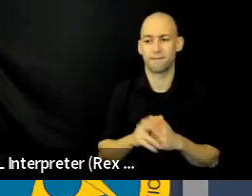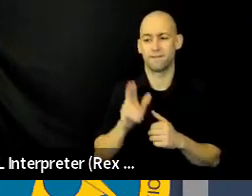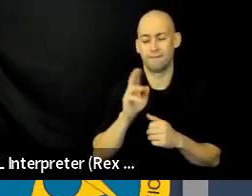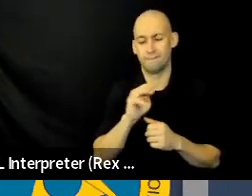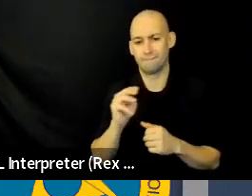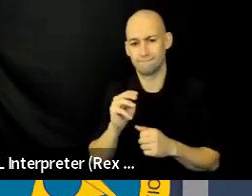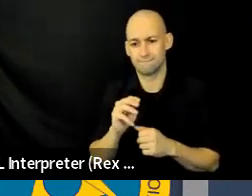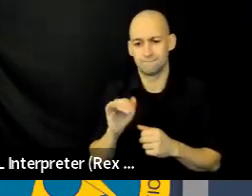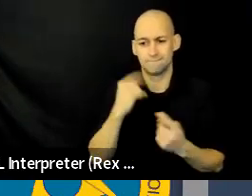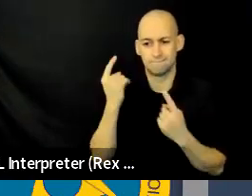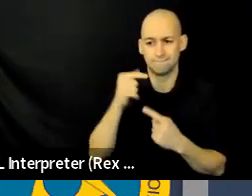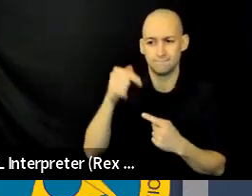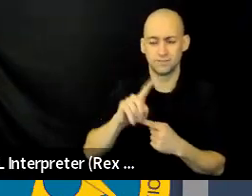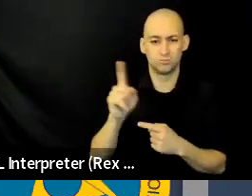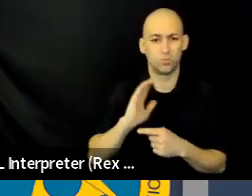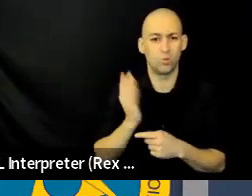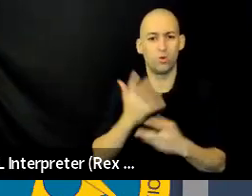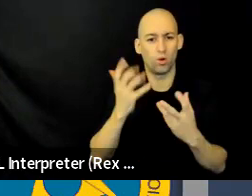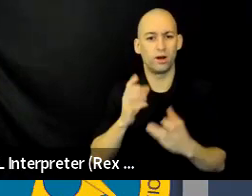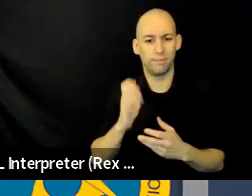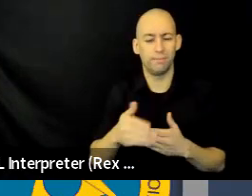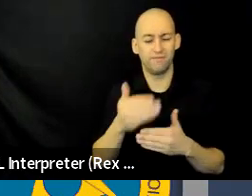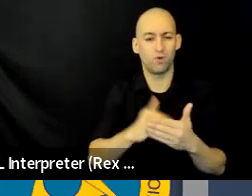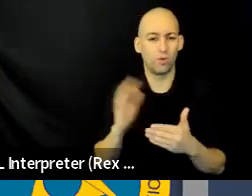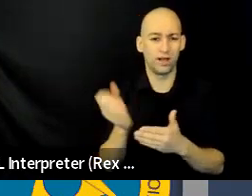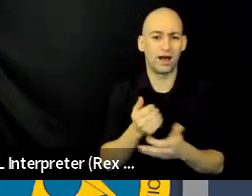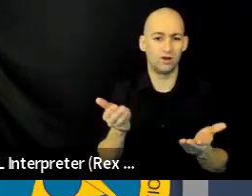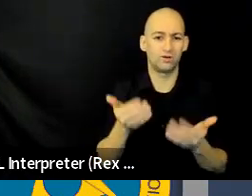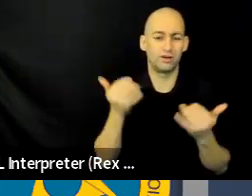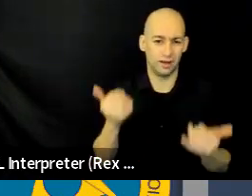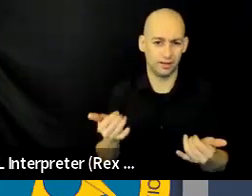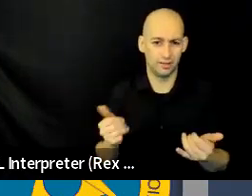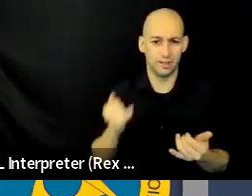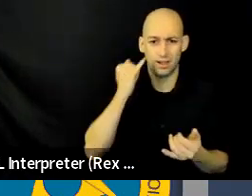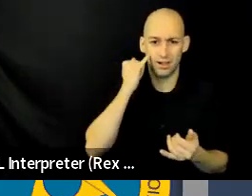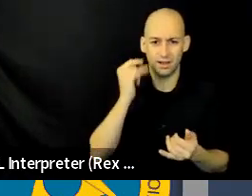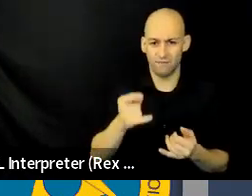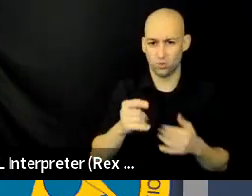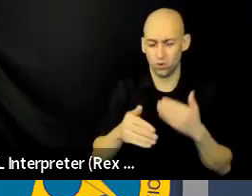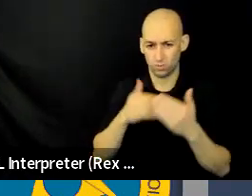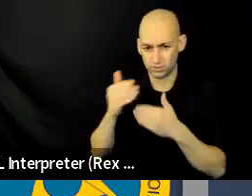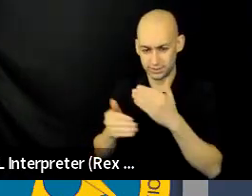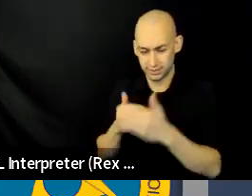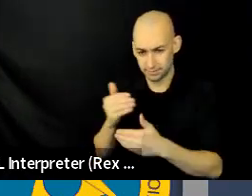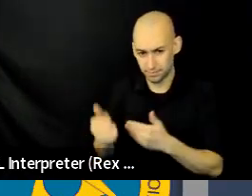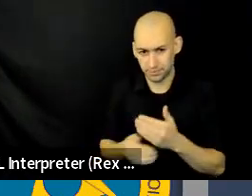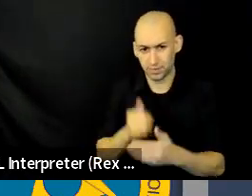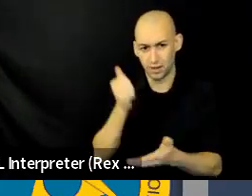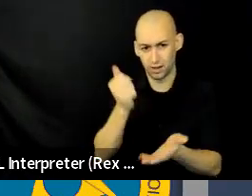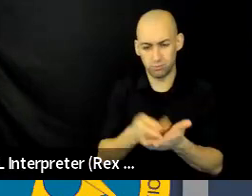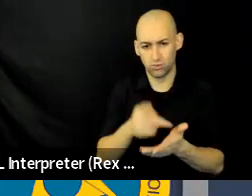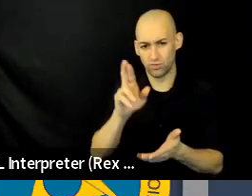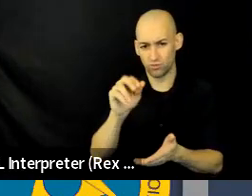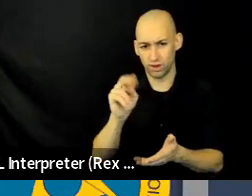I think this is where we wanted to be before we got here today. If you were to proceed and approve the RON,